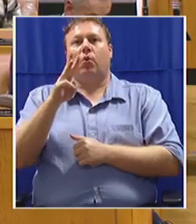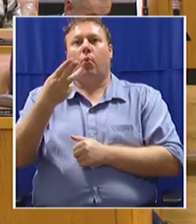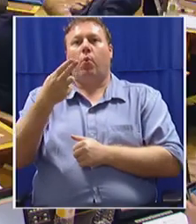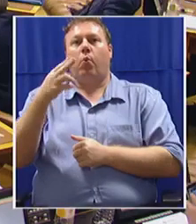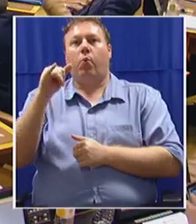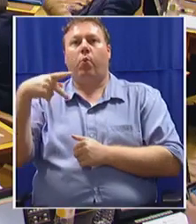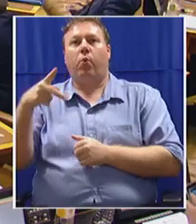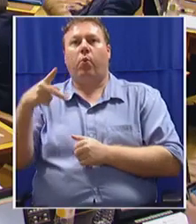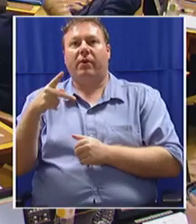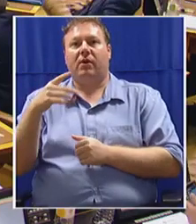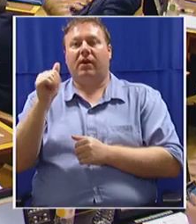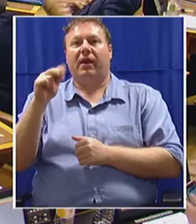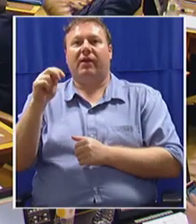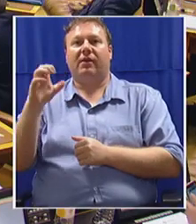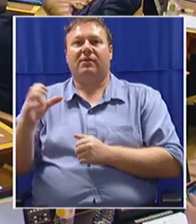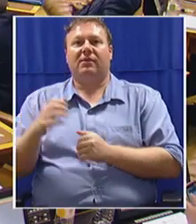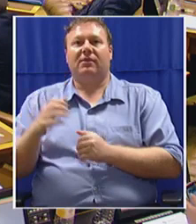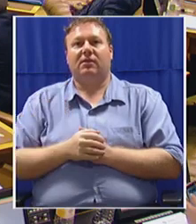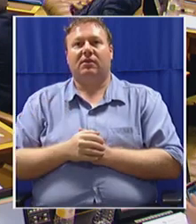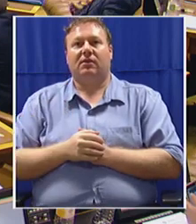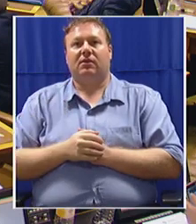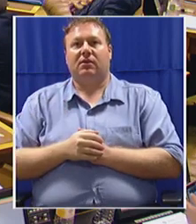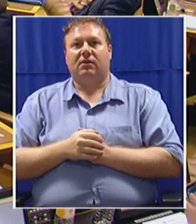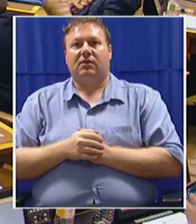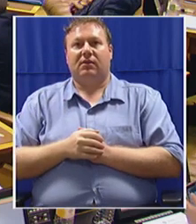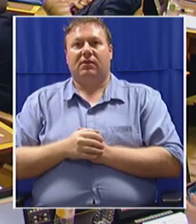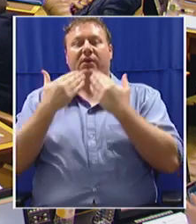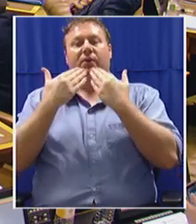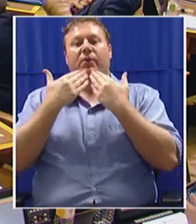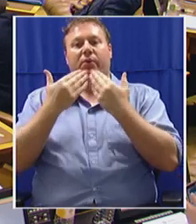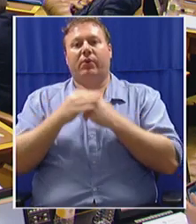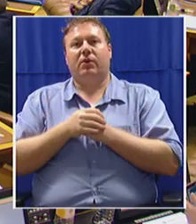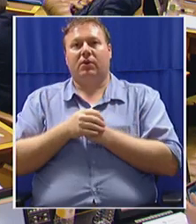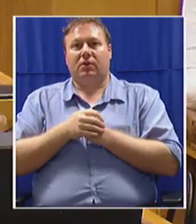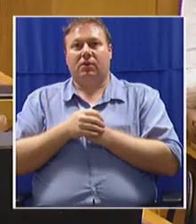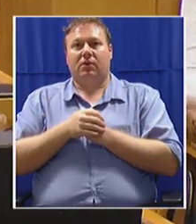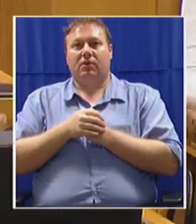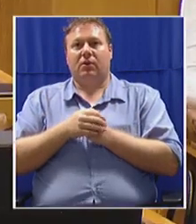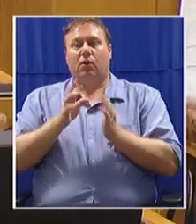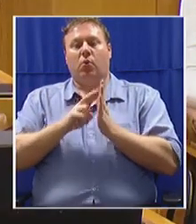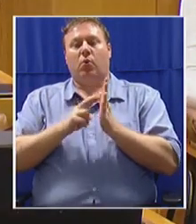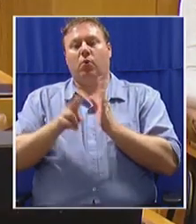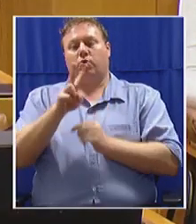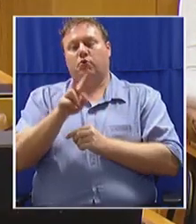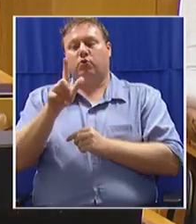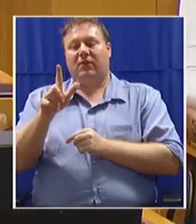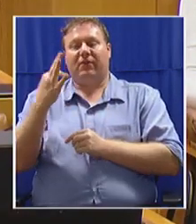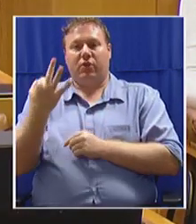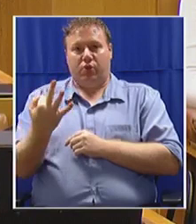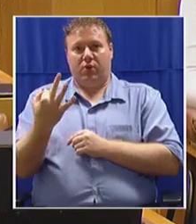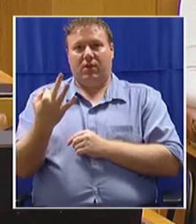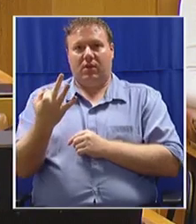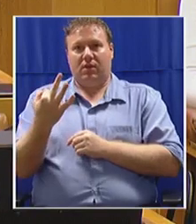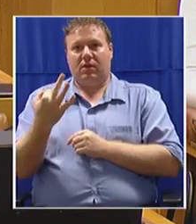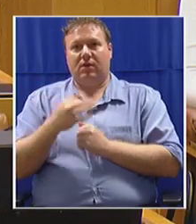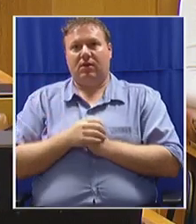Thank you very much, House Chair. House Chair, I move that the House, in terms of Rule 273, Section 3,